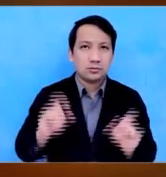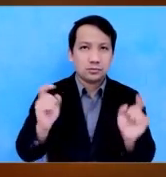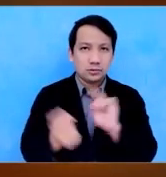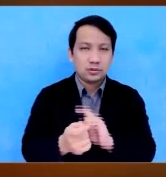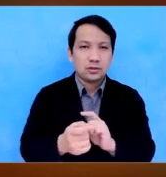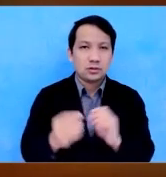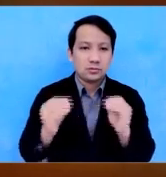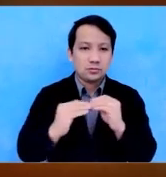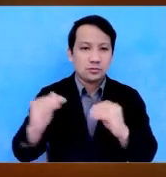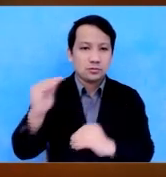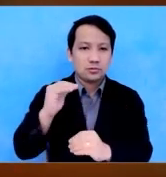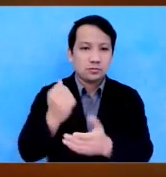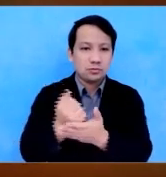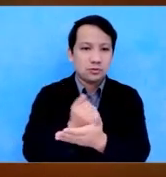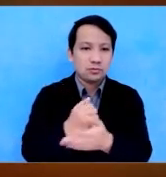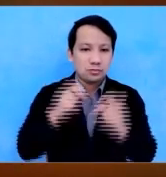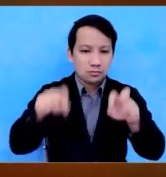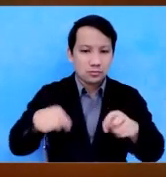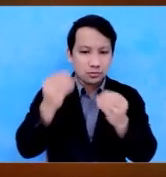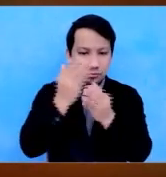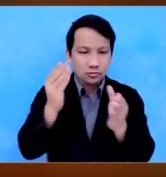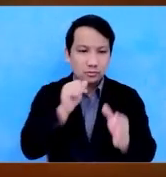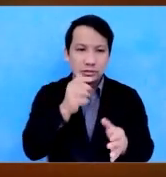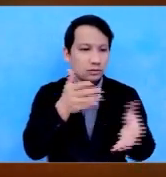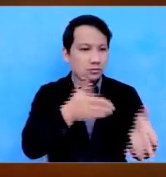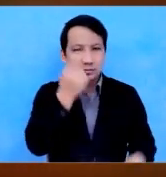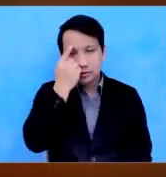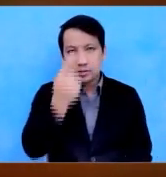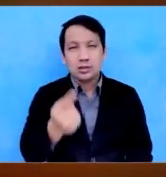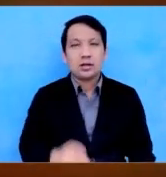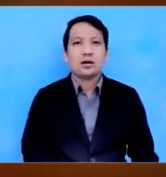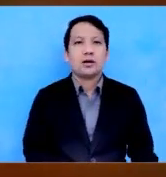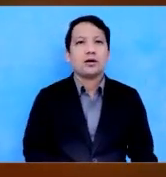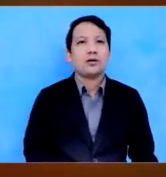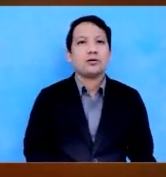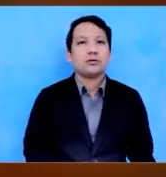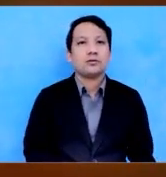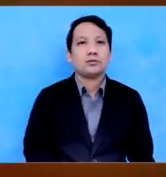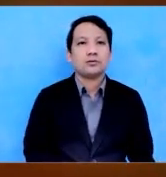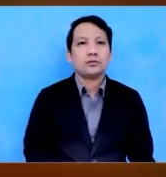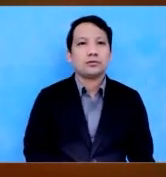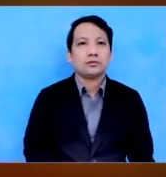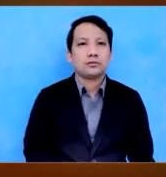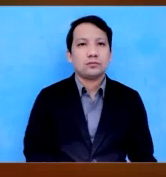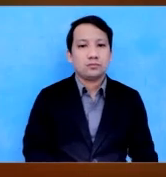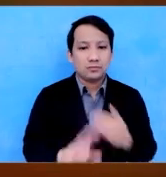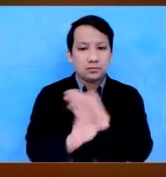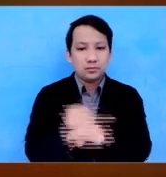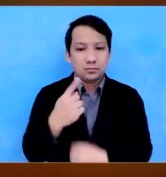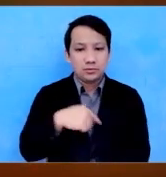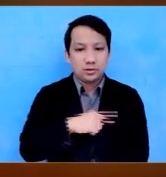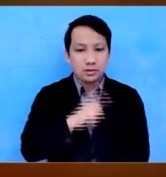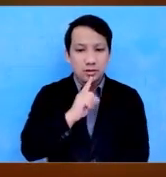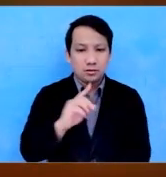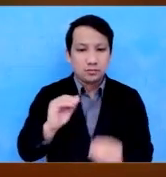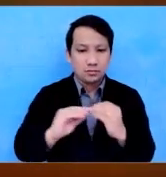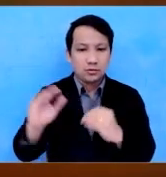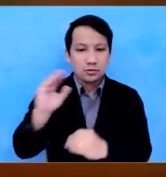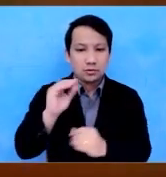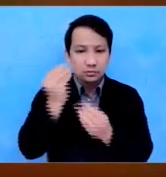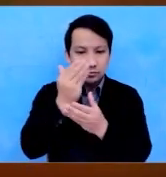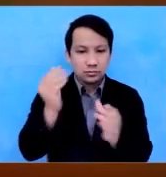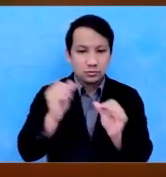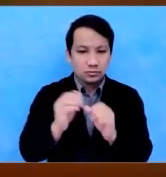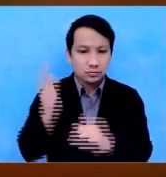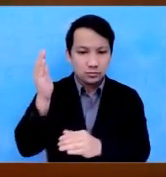is a subject that we cannot leave alone, or it will come back to haunt us in the